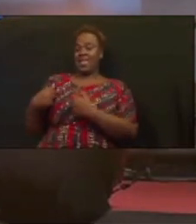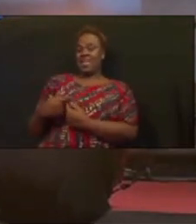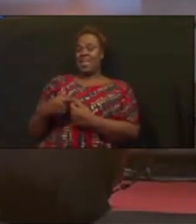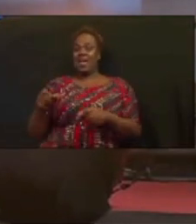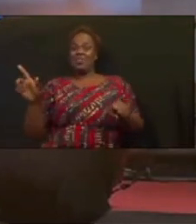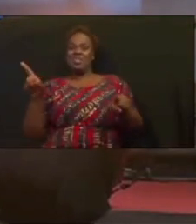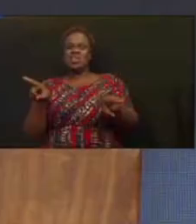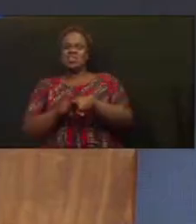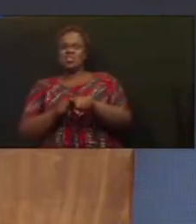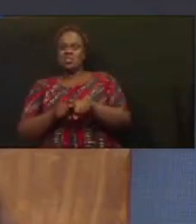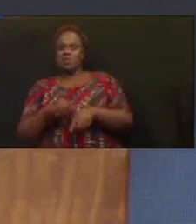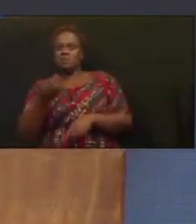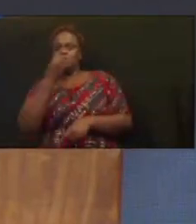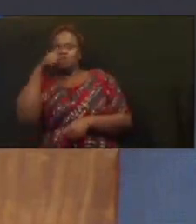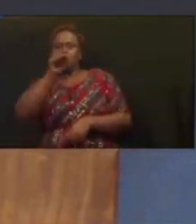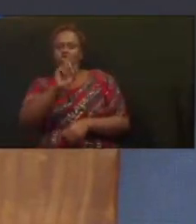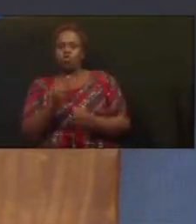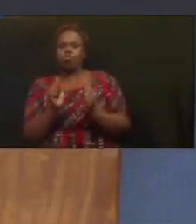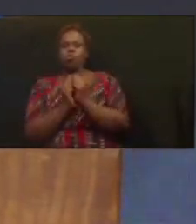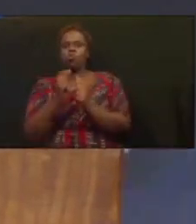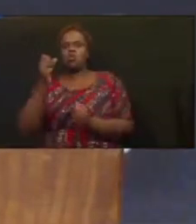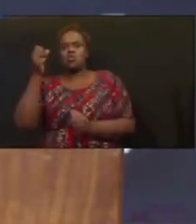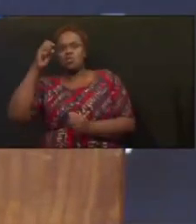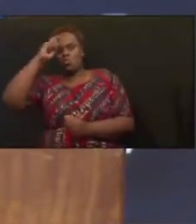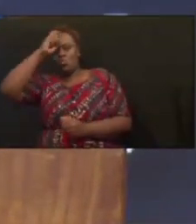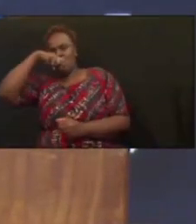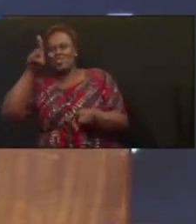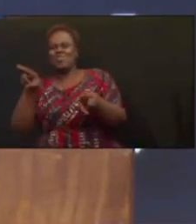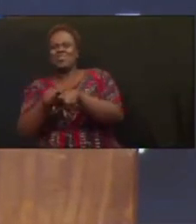with wisdom and with knowledge.